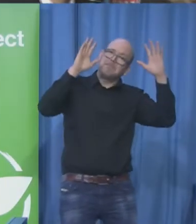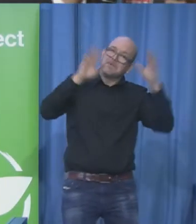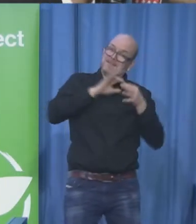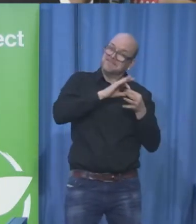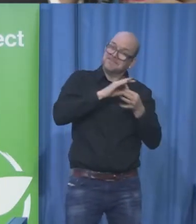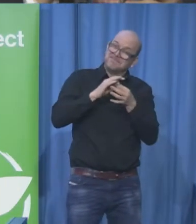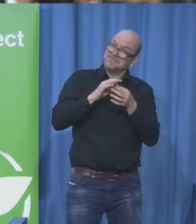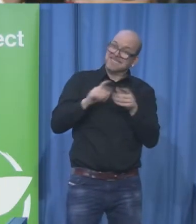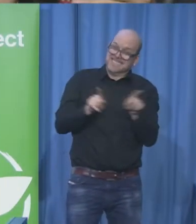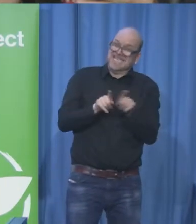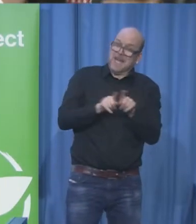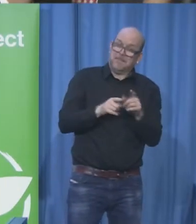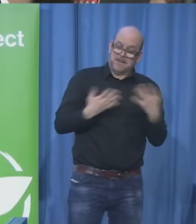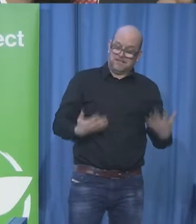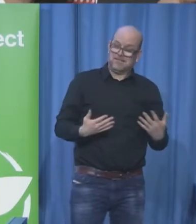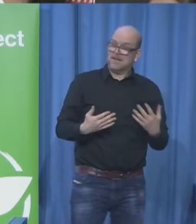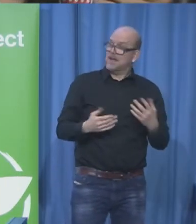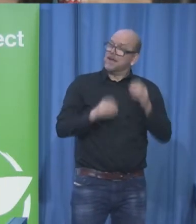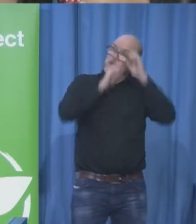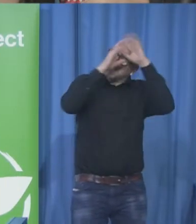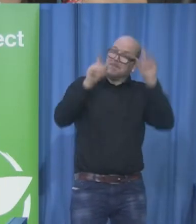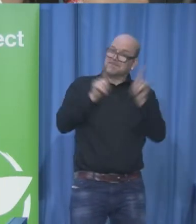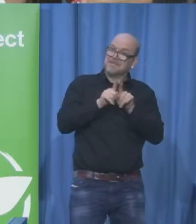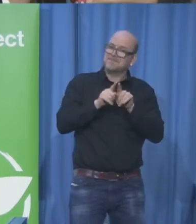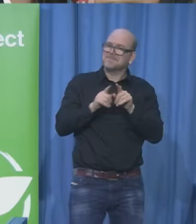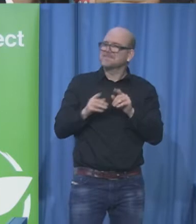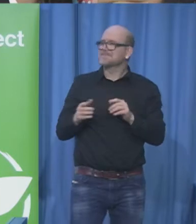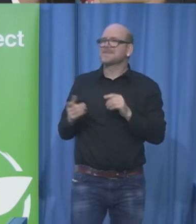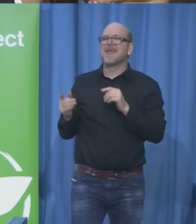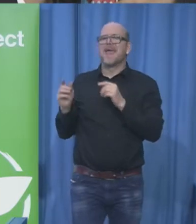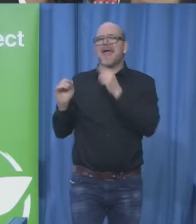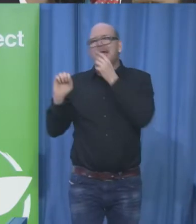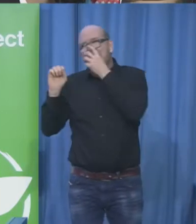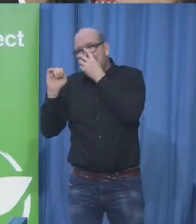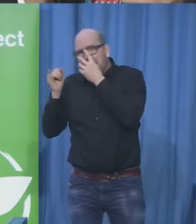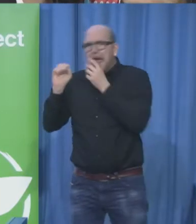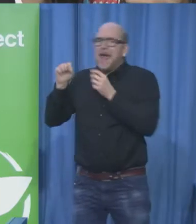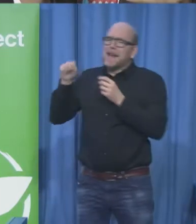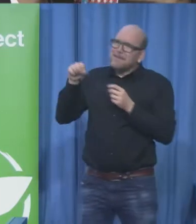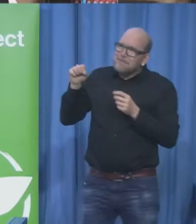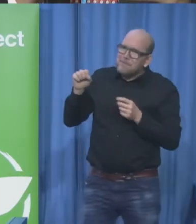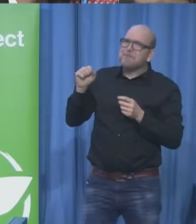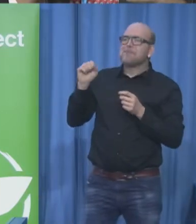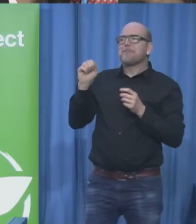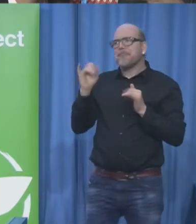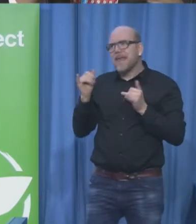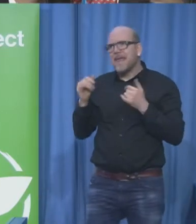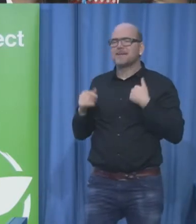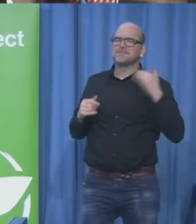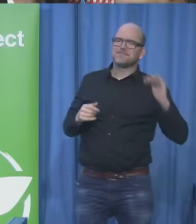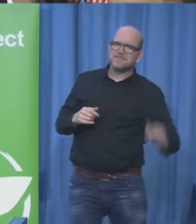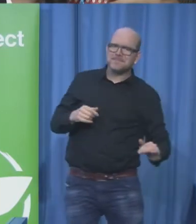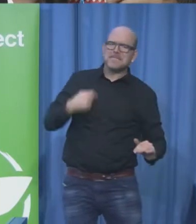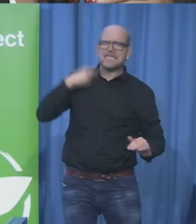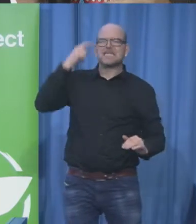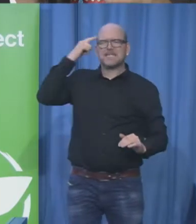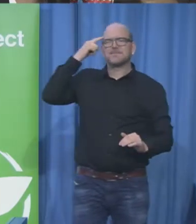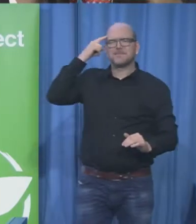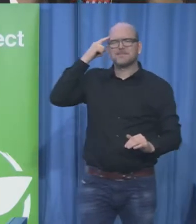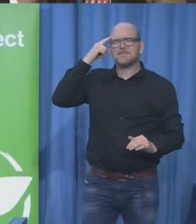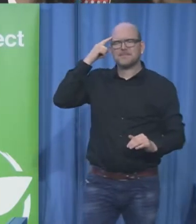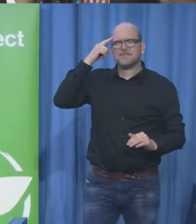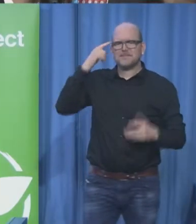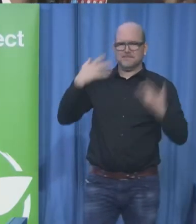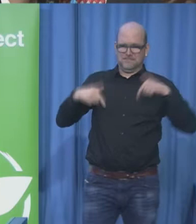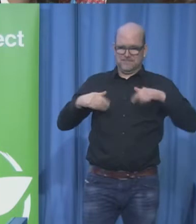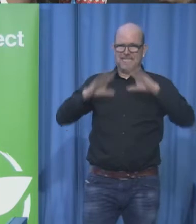That's why this conference means so much to so many people. And I think what happened in my life is